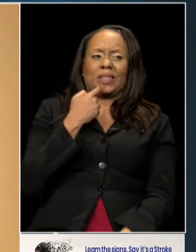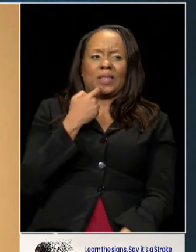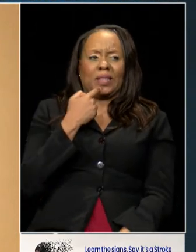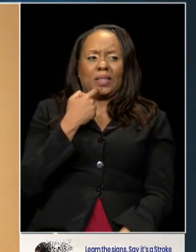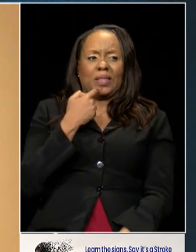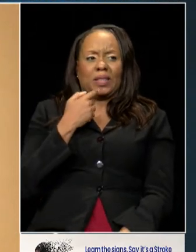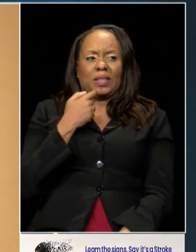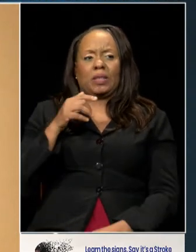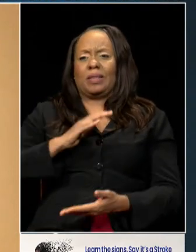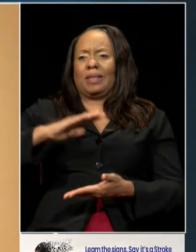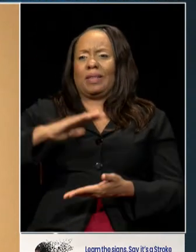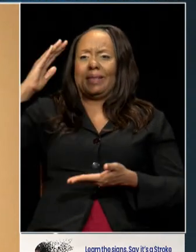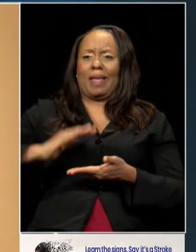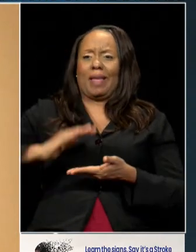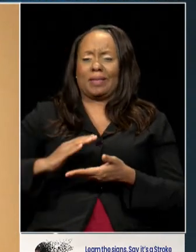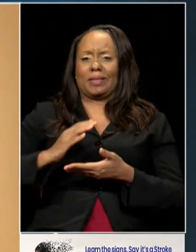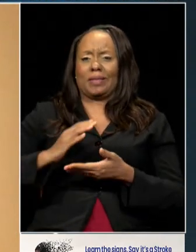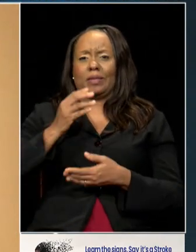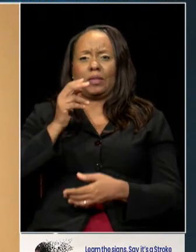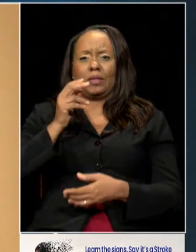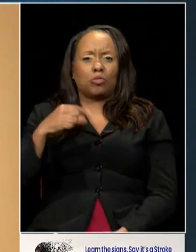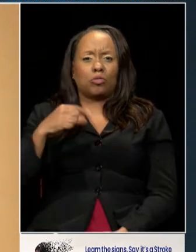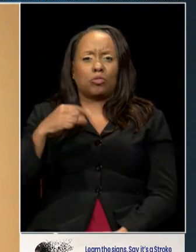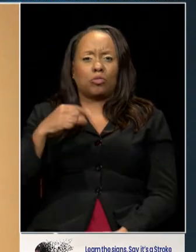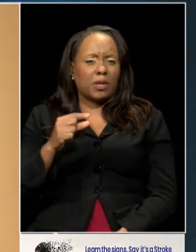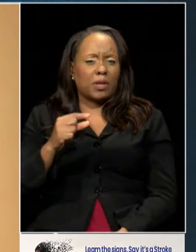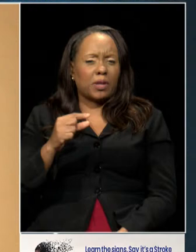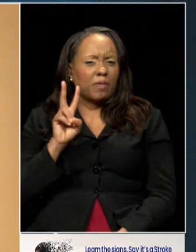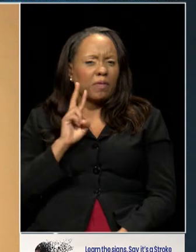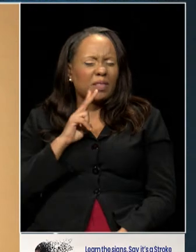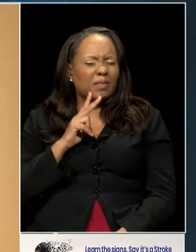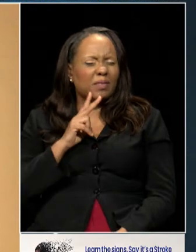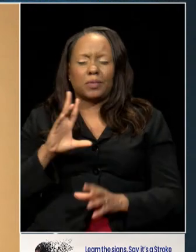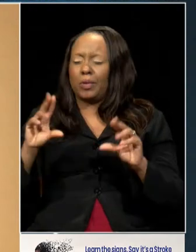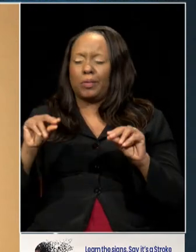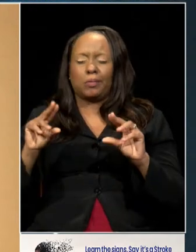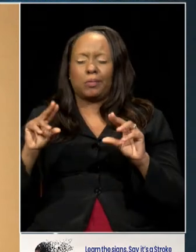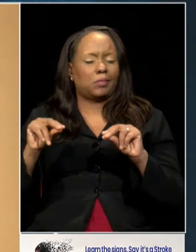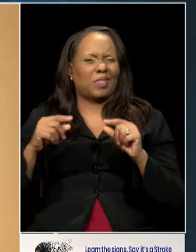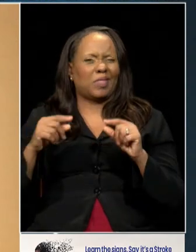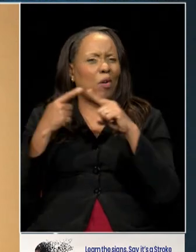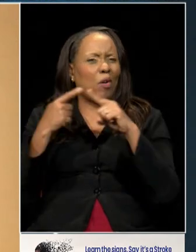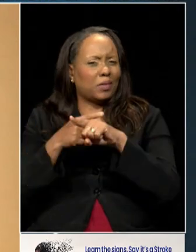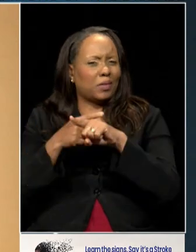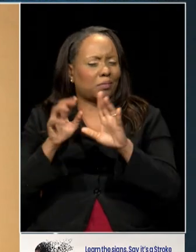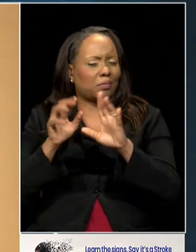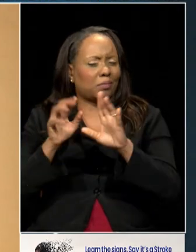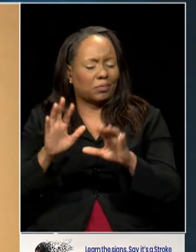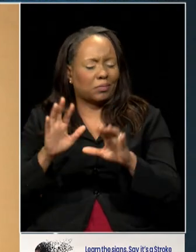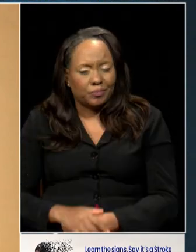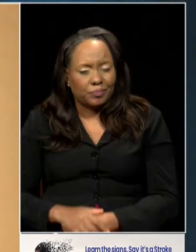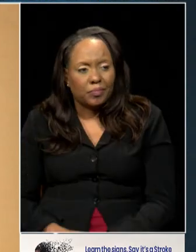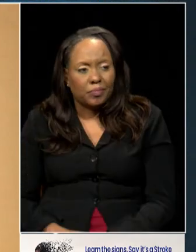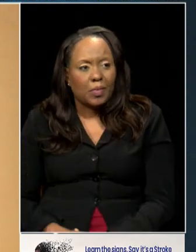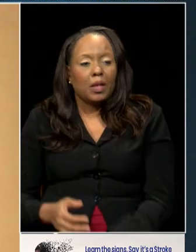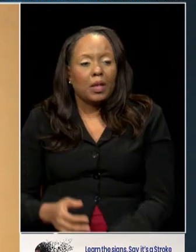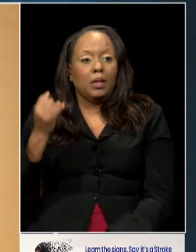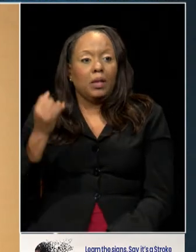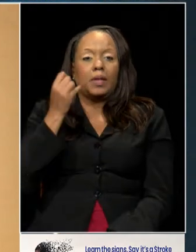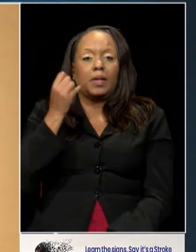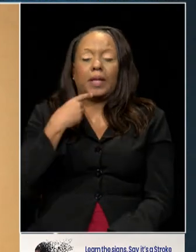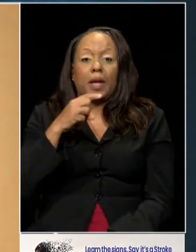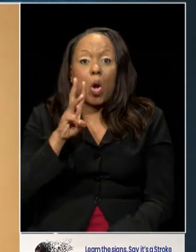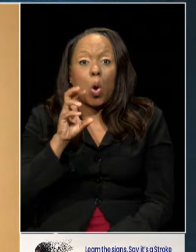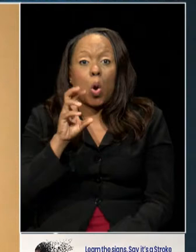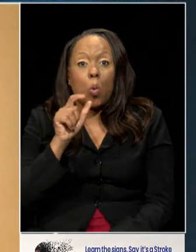eat less leafy green vegetables, it sounds contradictory. So what I tell patients who are on warfarin, if you're going to